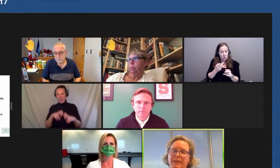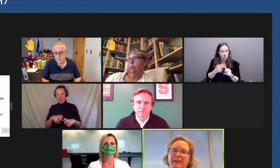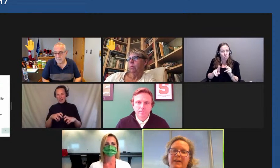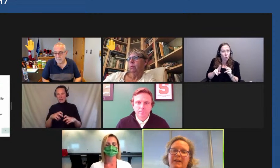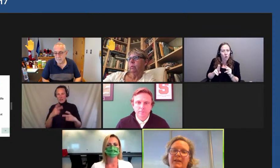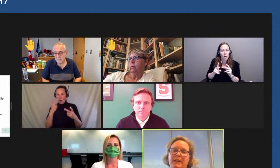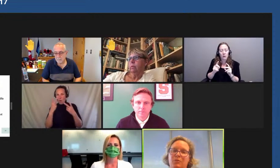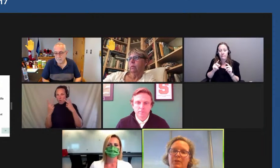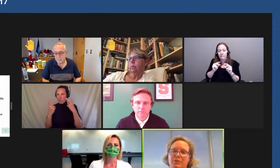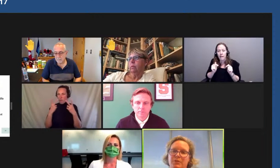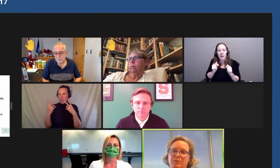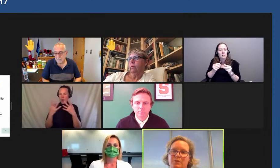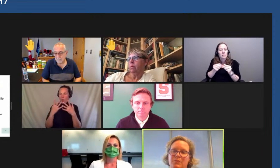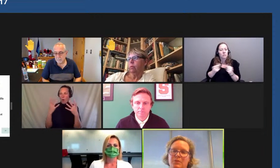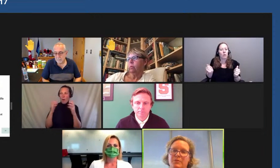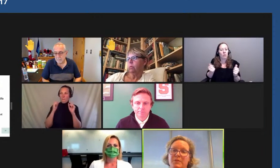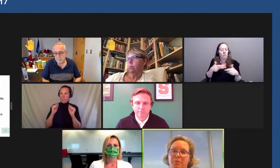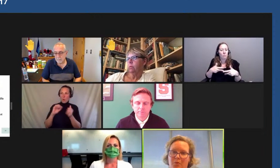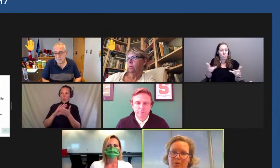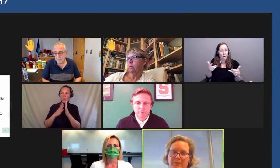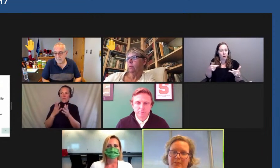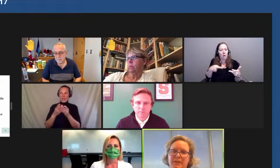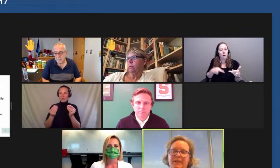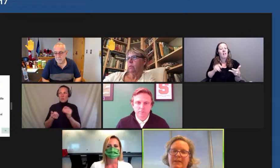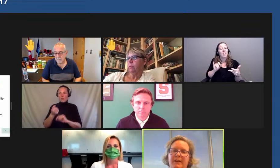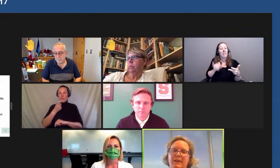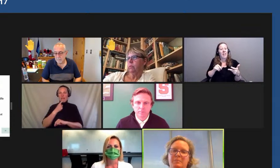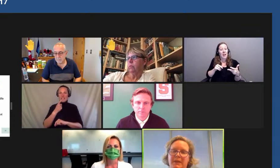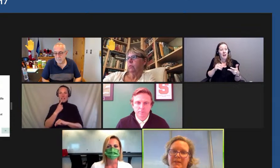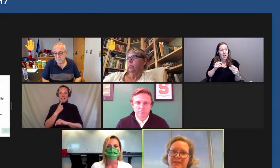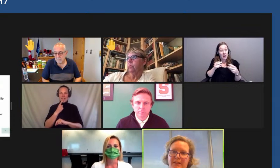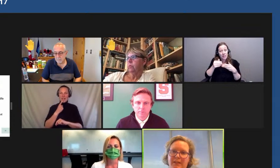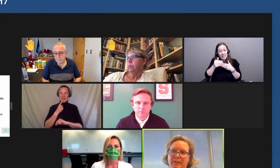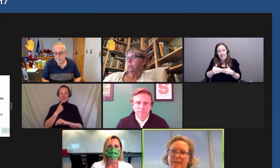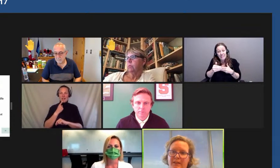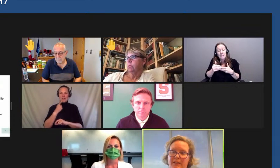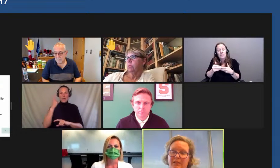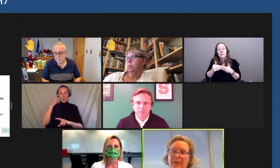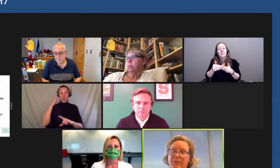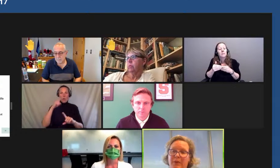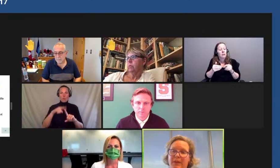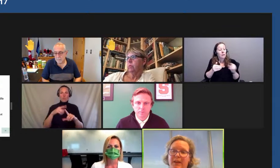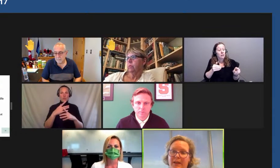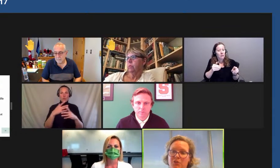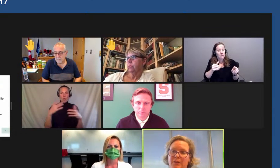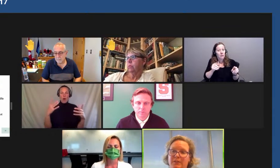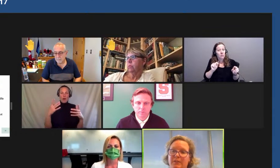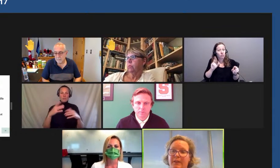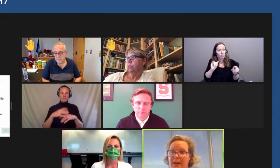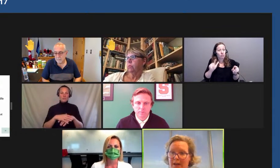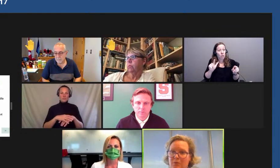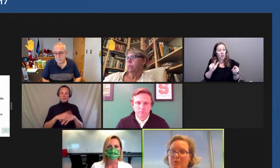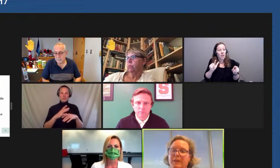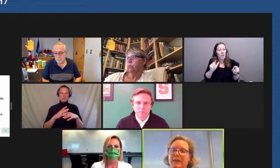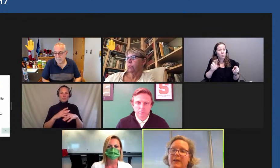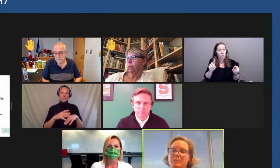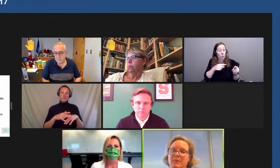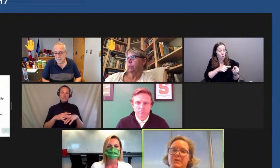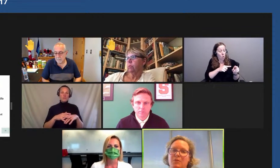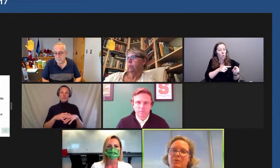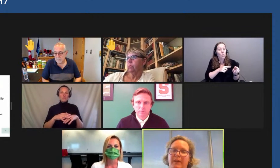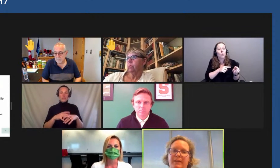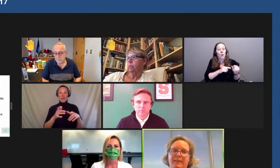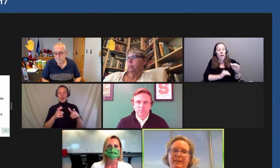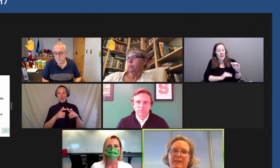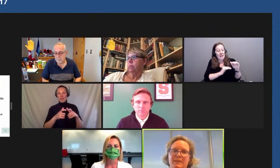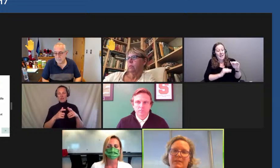there in order to support extending the life that we can action now.